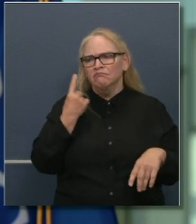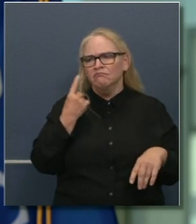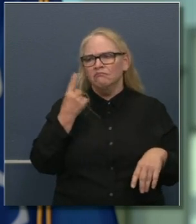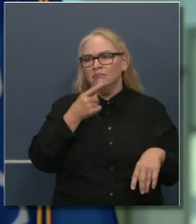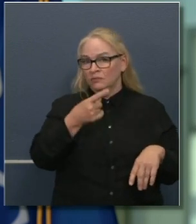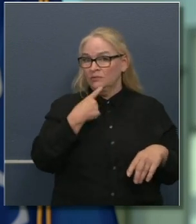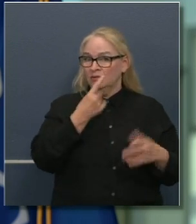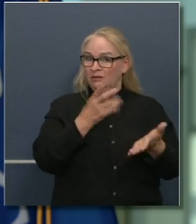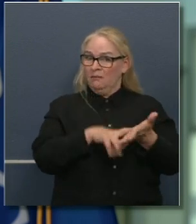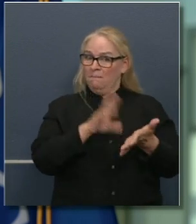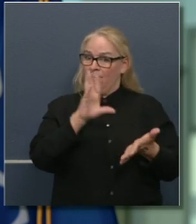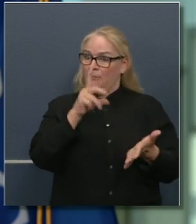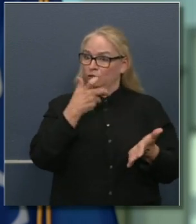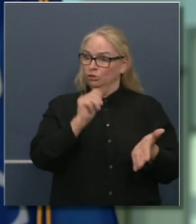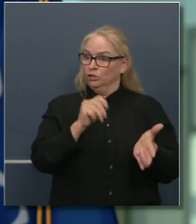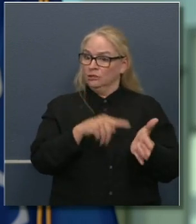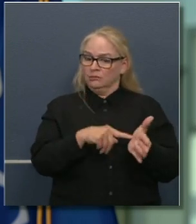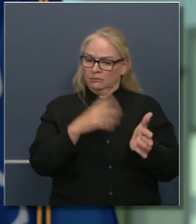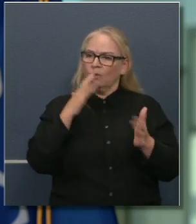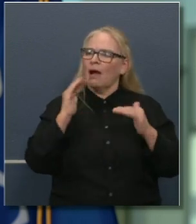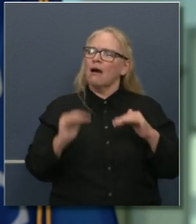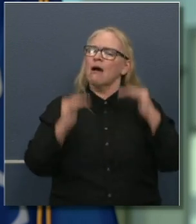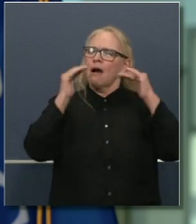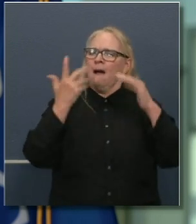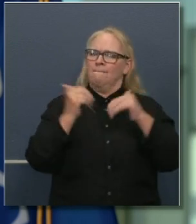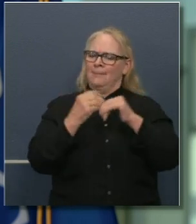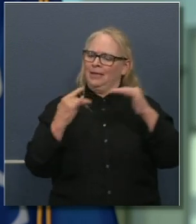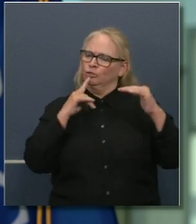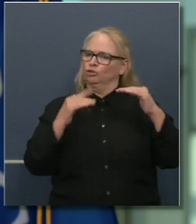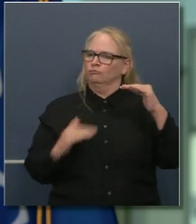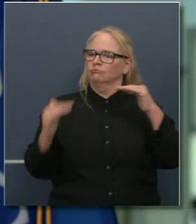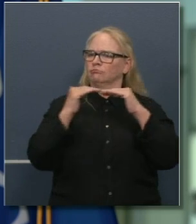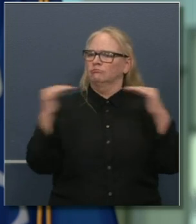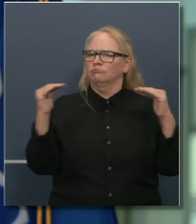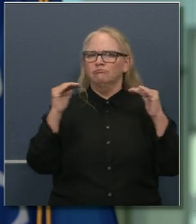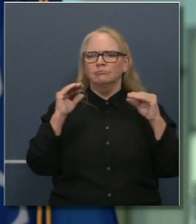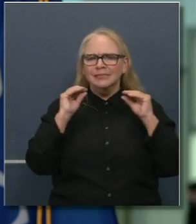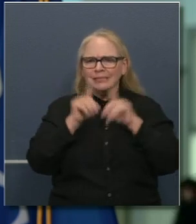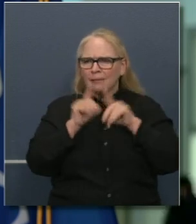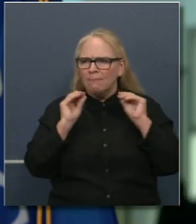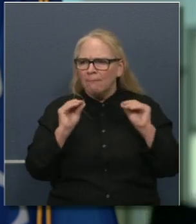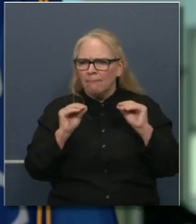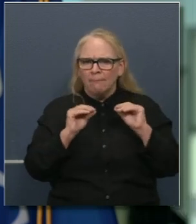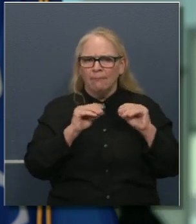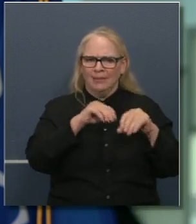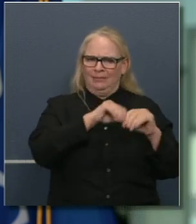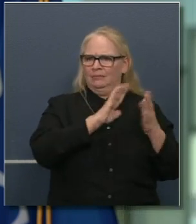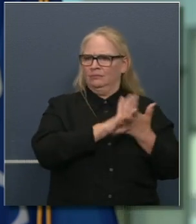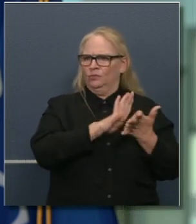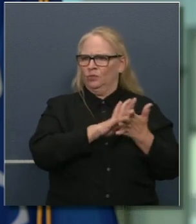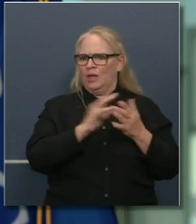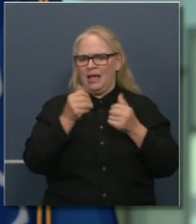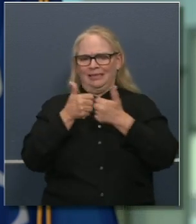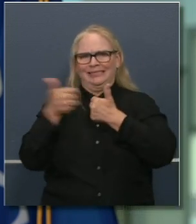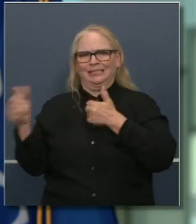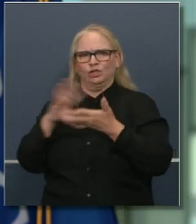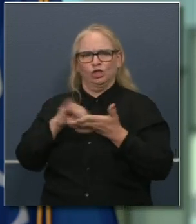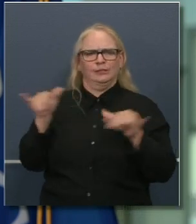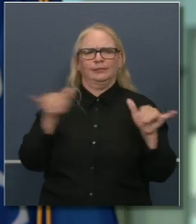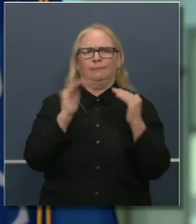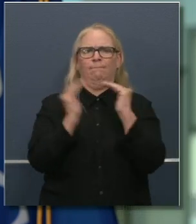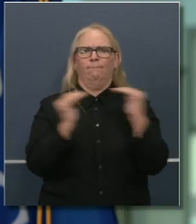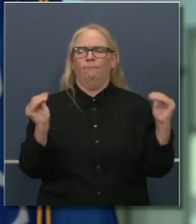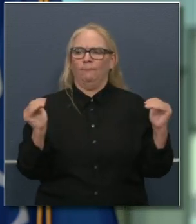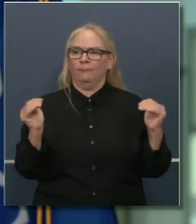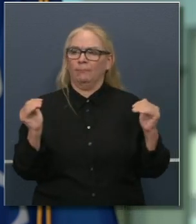for live synchronous instruction that parents and academics feel is an important part of distance learning. My question is, how